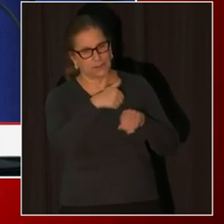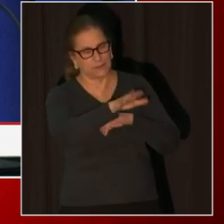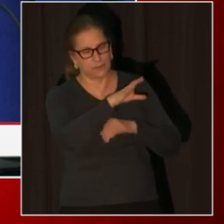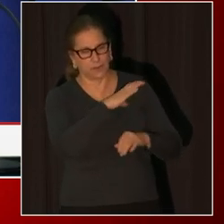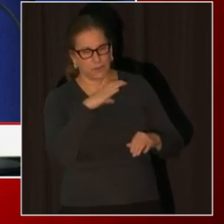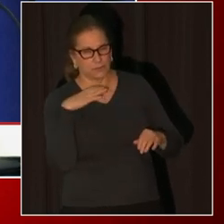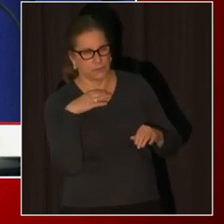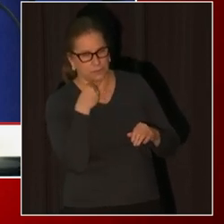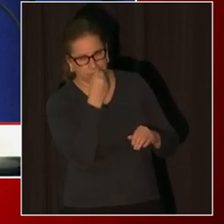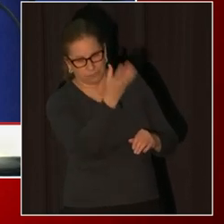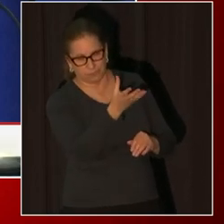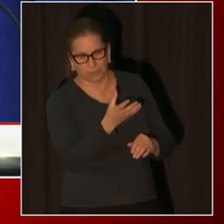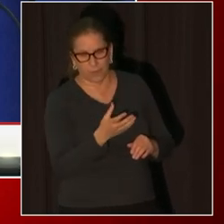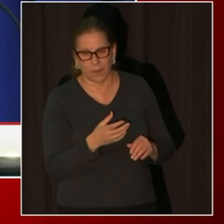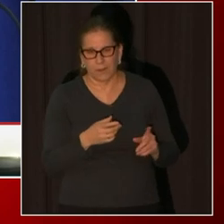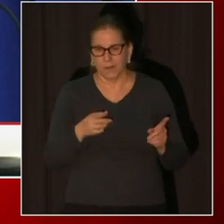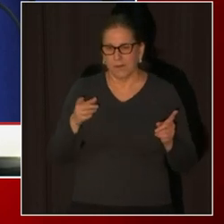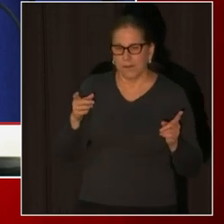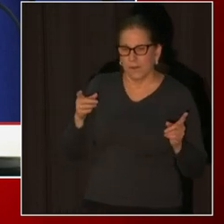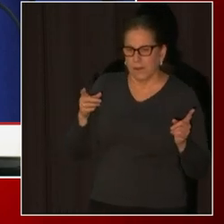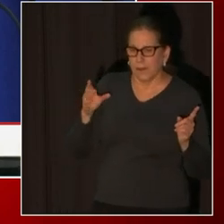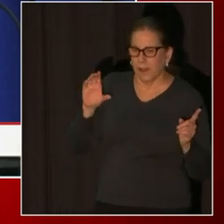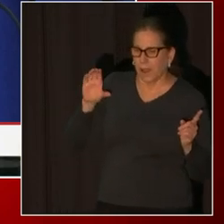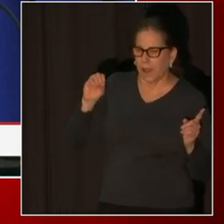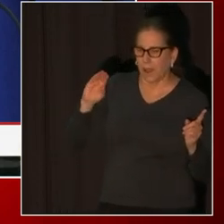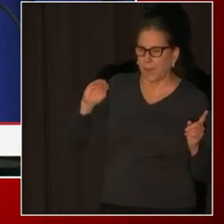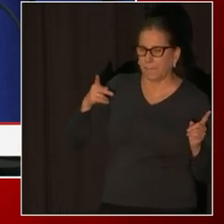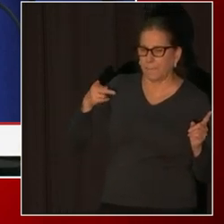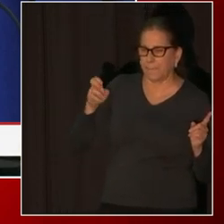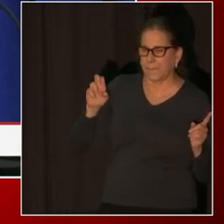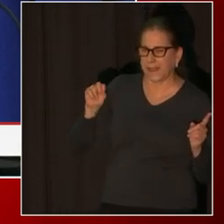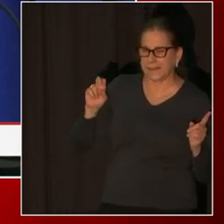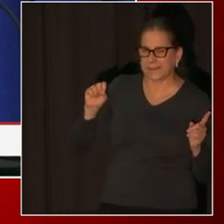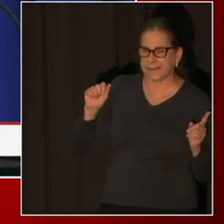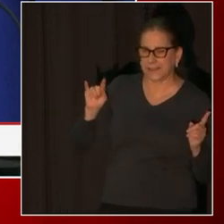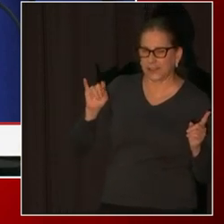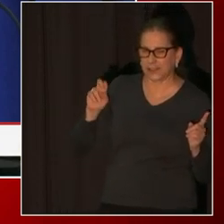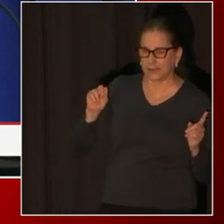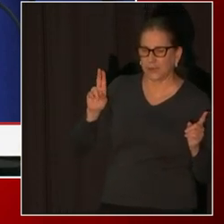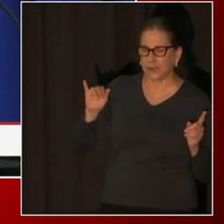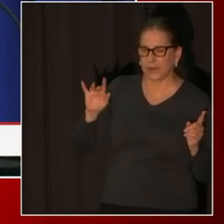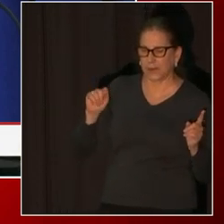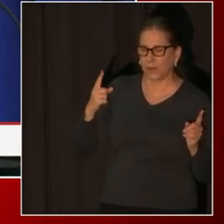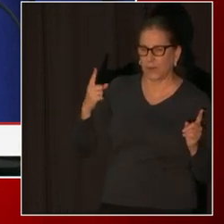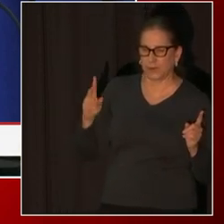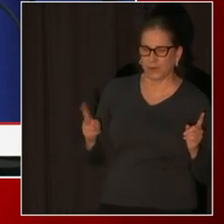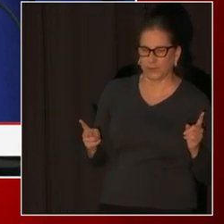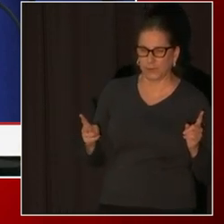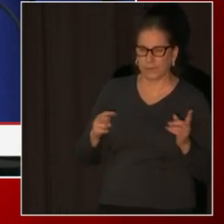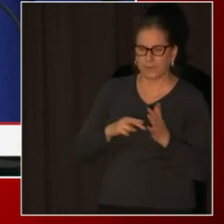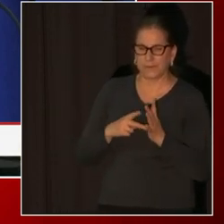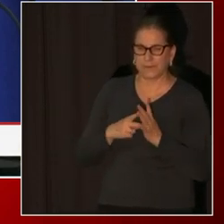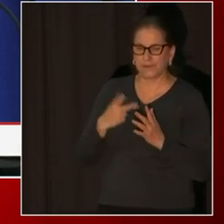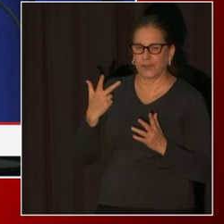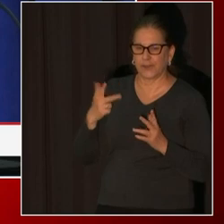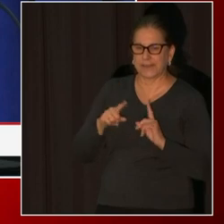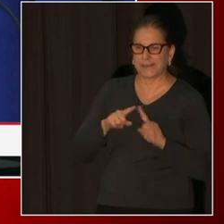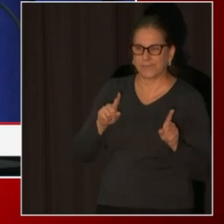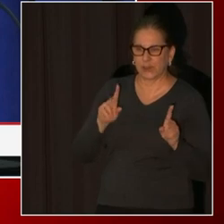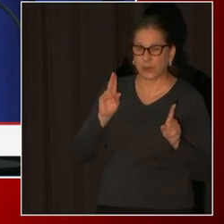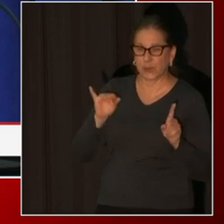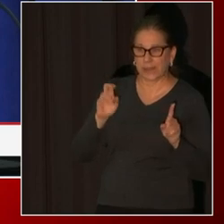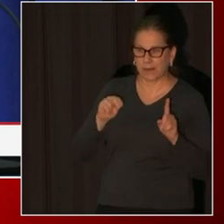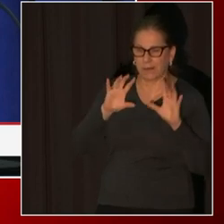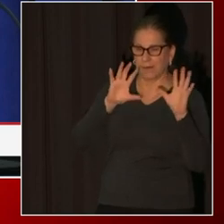Compensation units 1 and 2, which is a group of 3 different unions that, for purposes of negotiation,